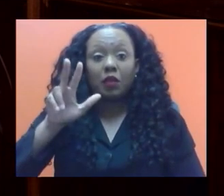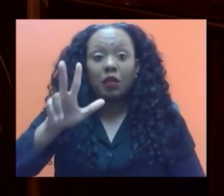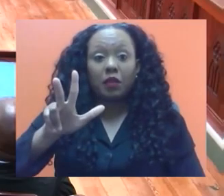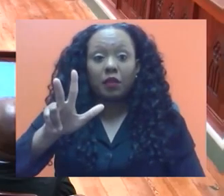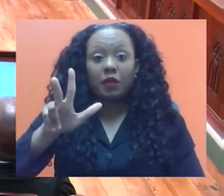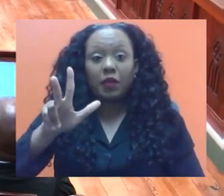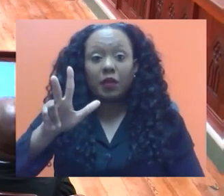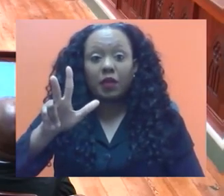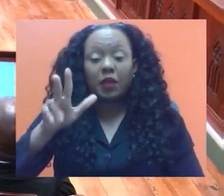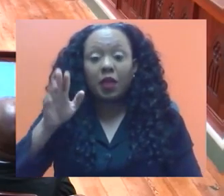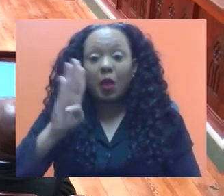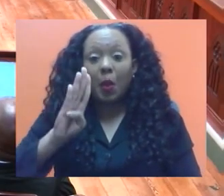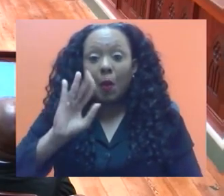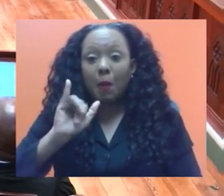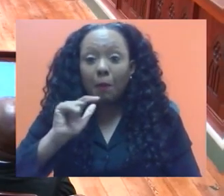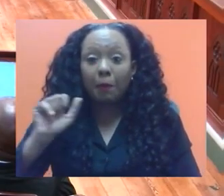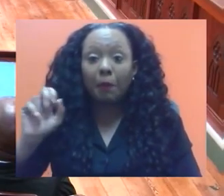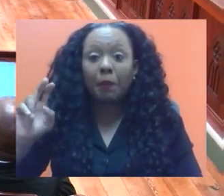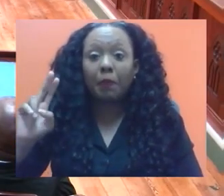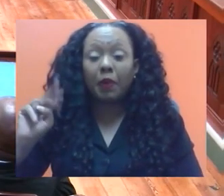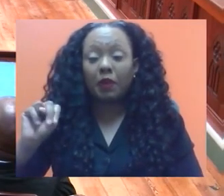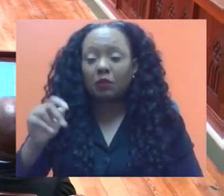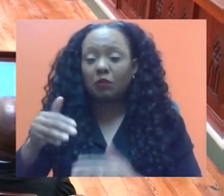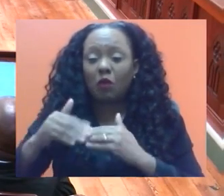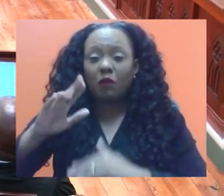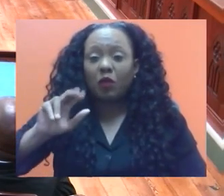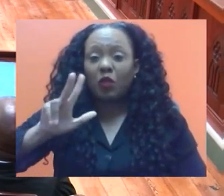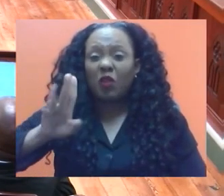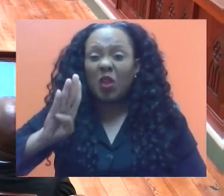$3,058,000,000 on the 11th of March of this year.